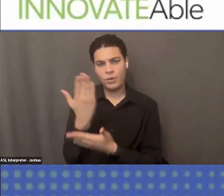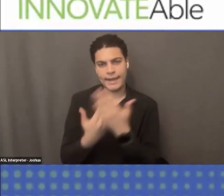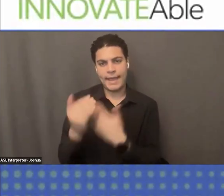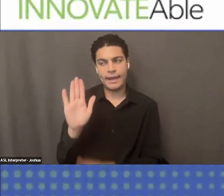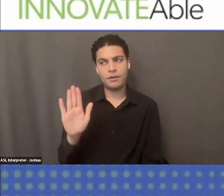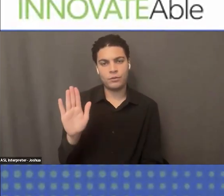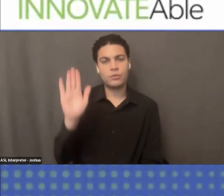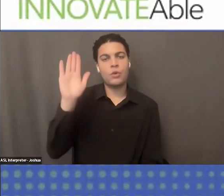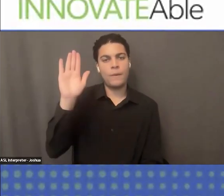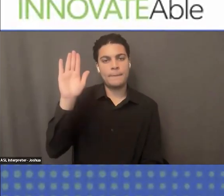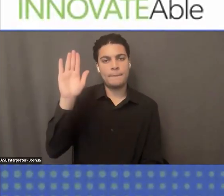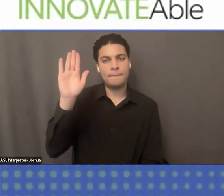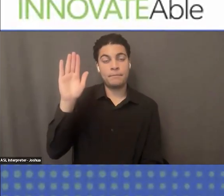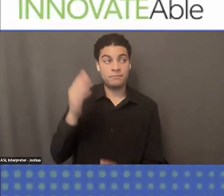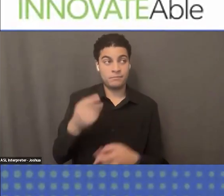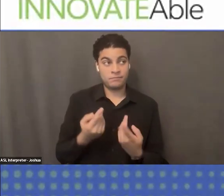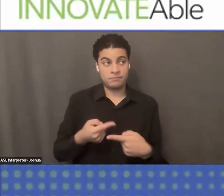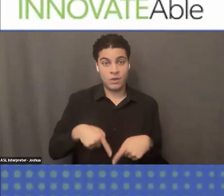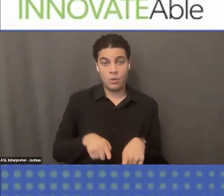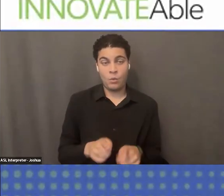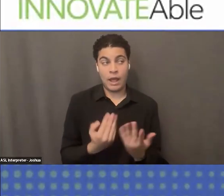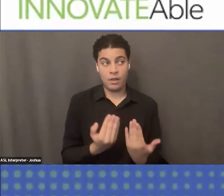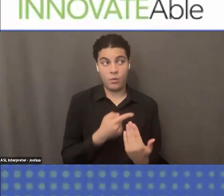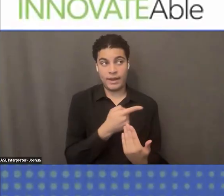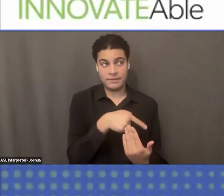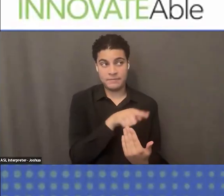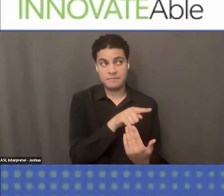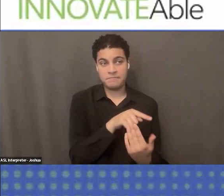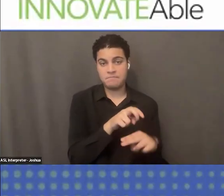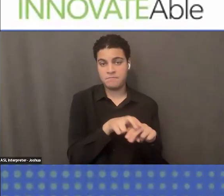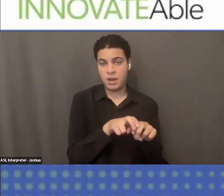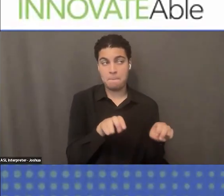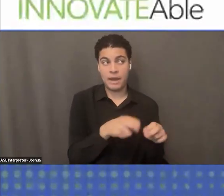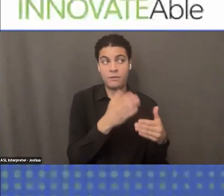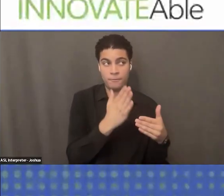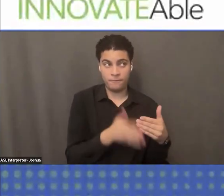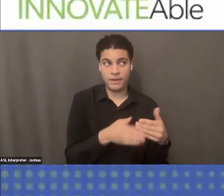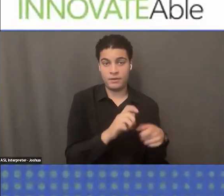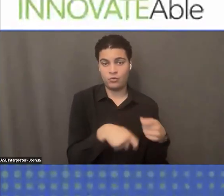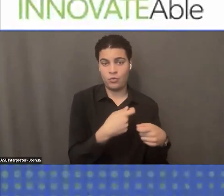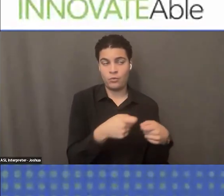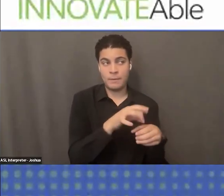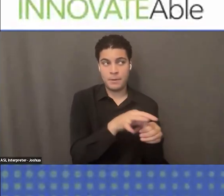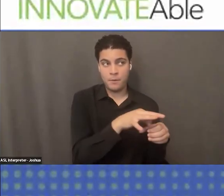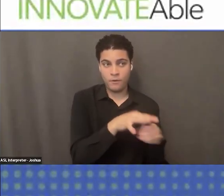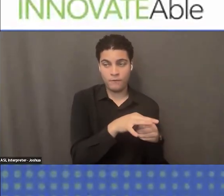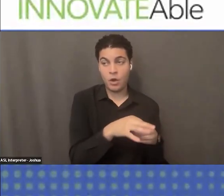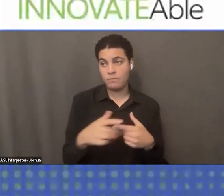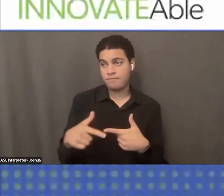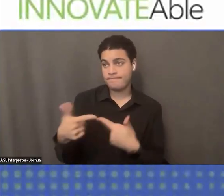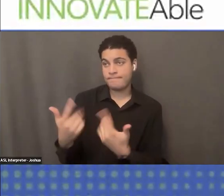results, do we have any audience questions? If you will just type that question in the chat, we'll take a look and review